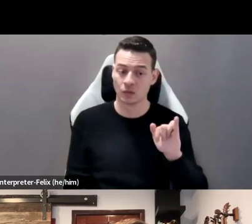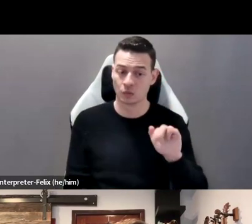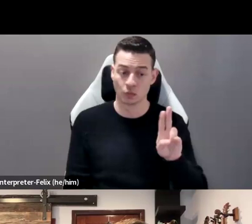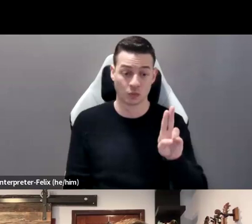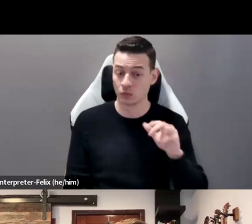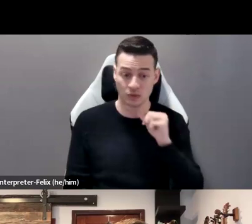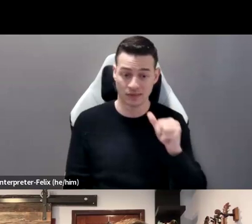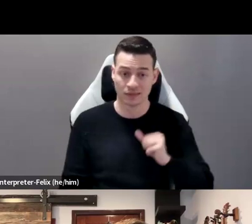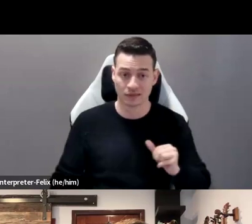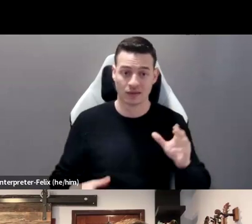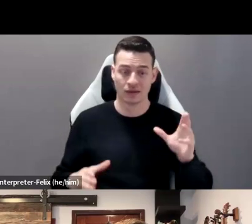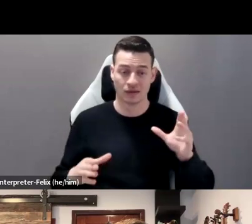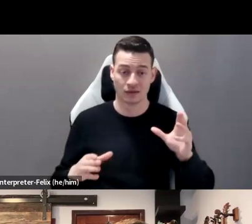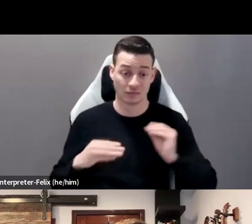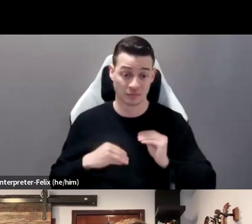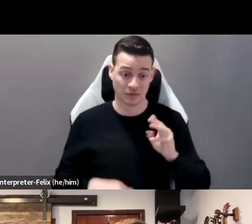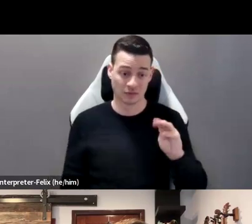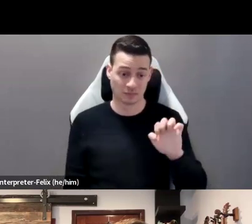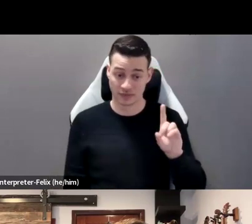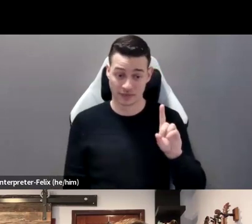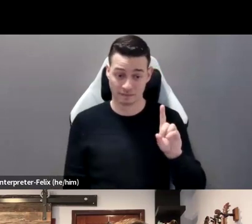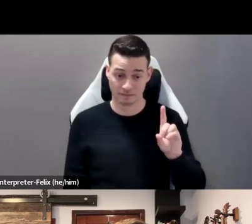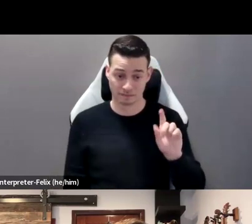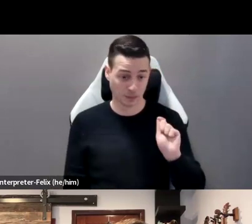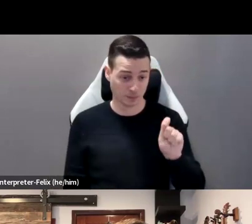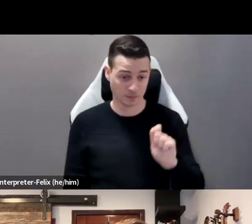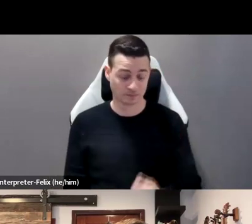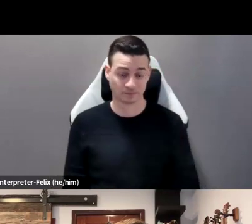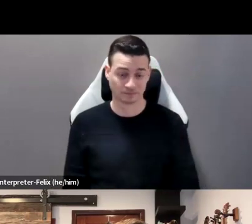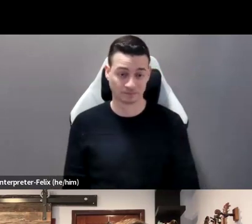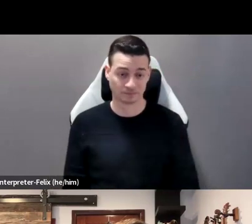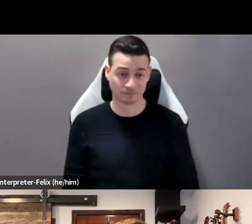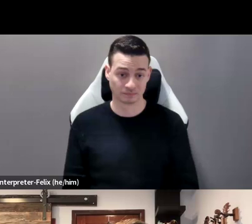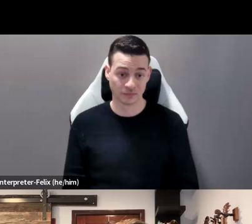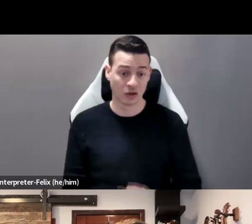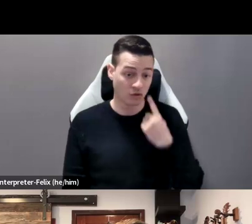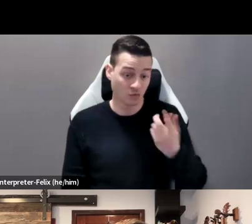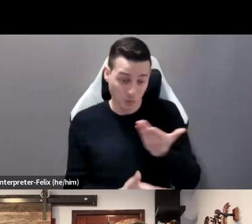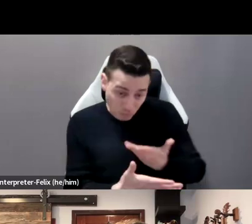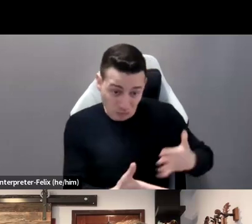not accept Medicaid as an insurance for primary care